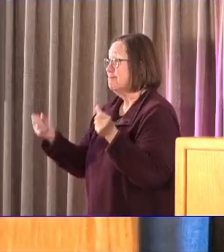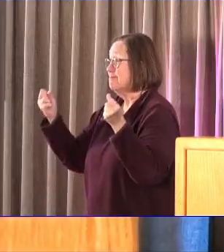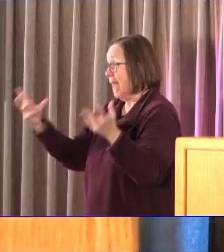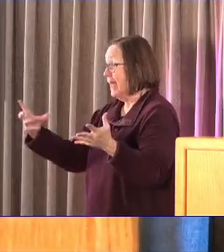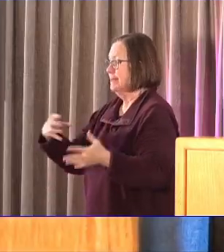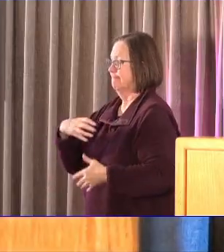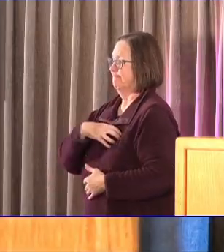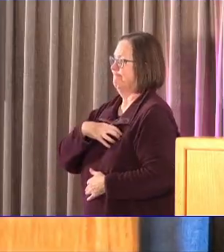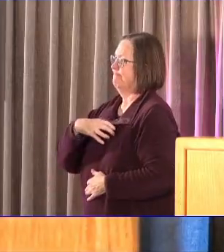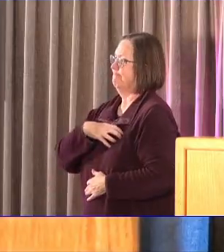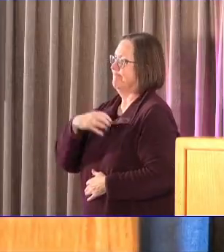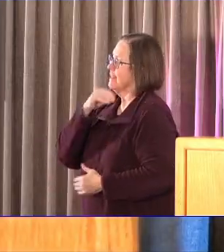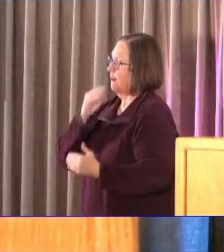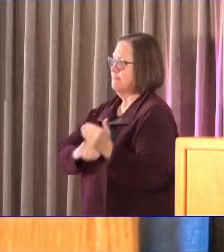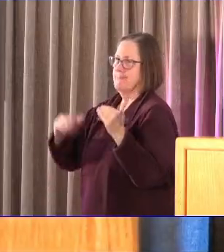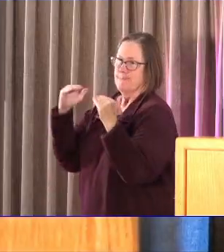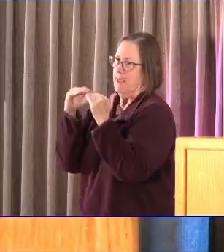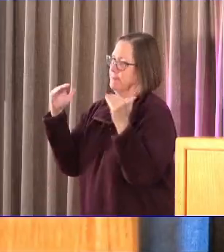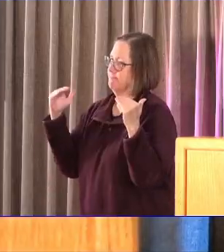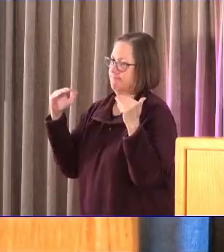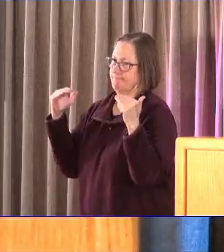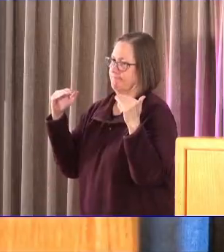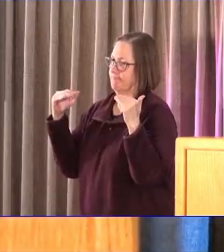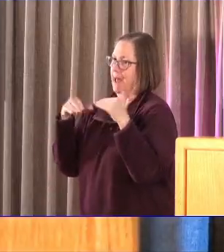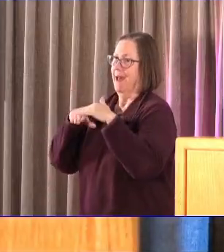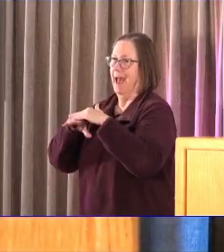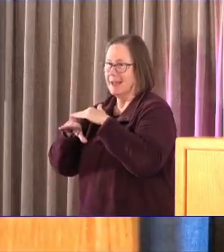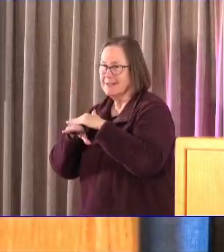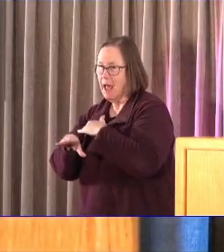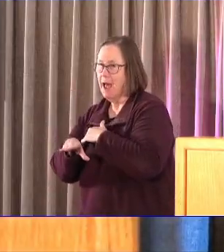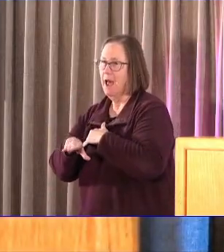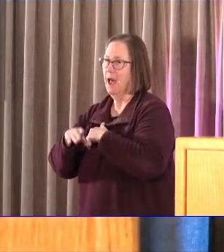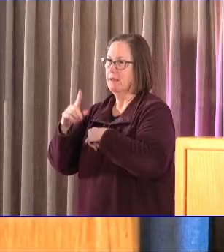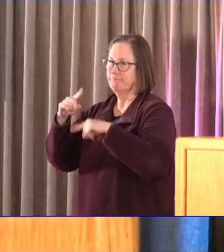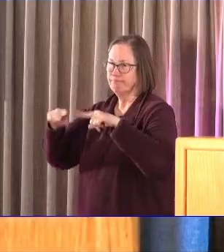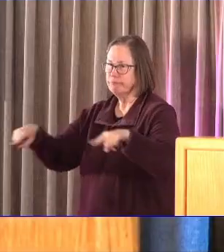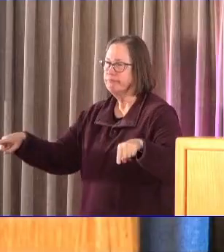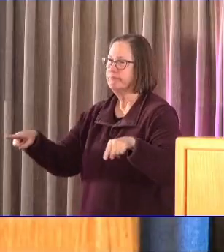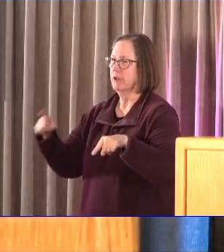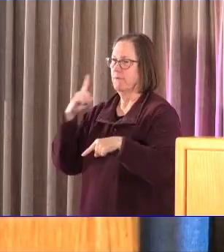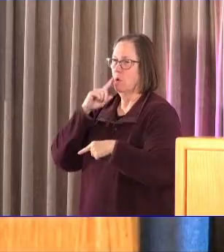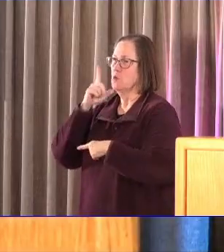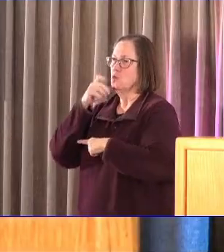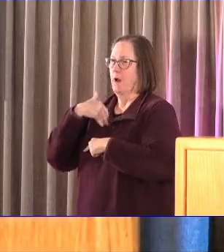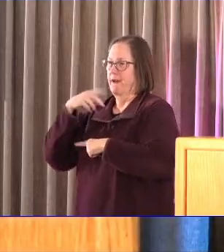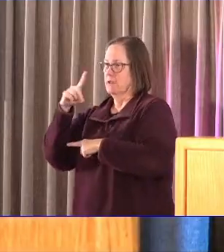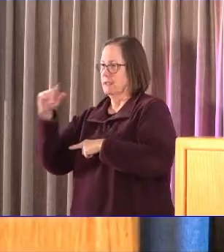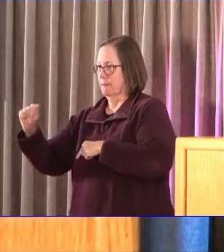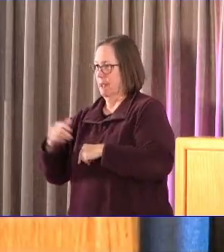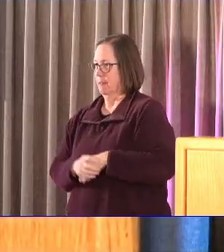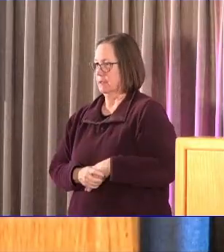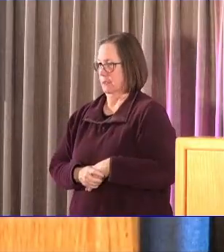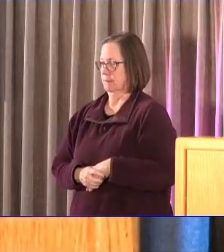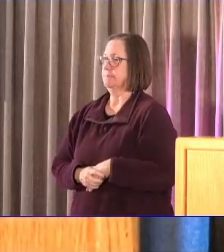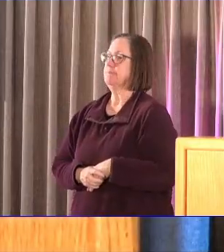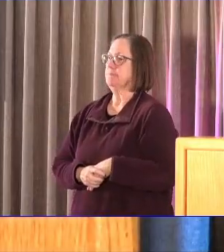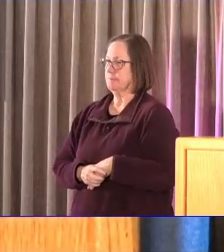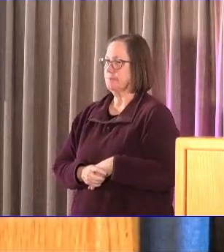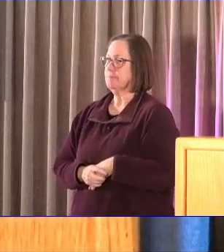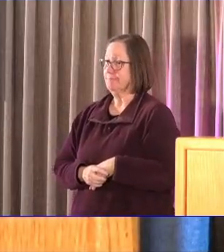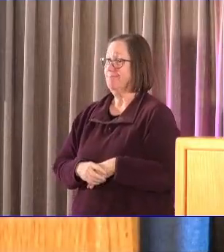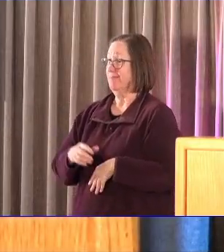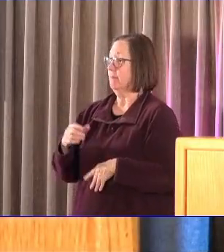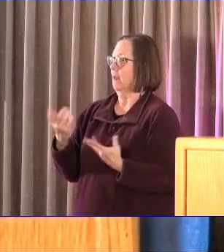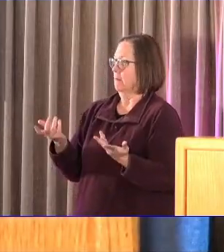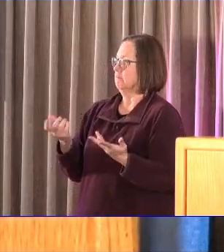need to, as a community, not just the folks who are in charge of writing those accommodations and sending them off to the appropriate